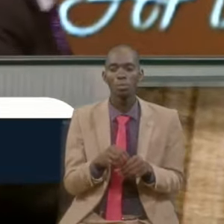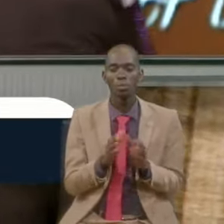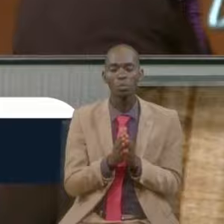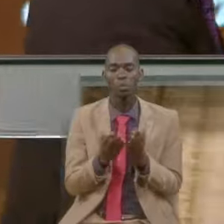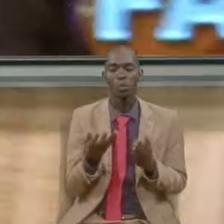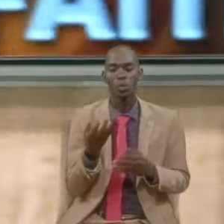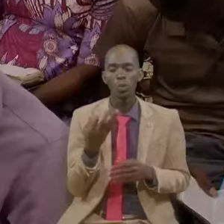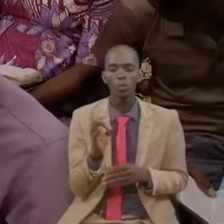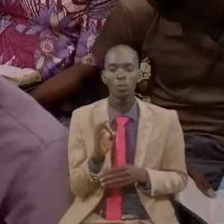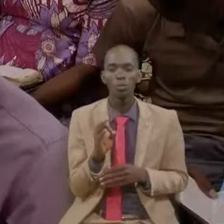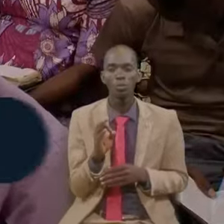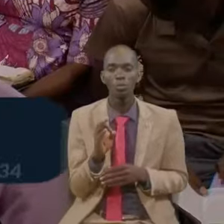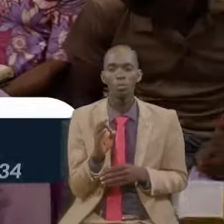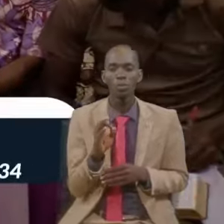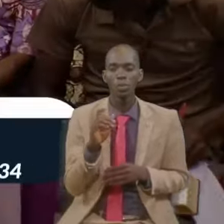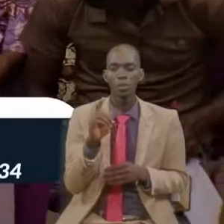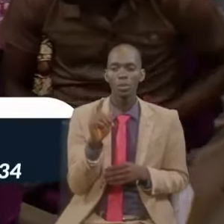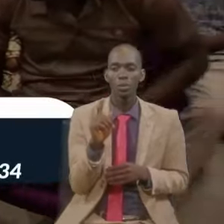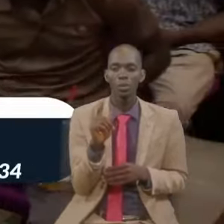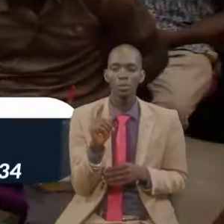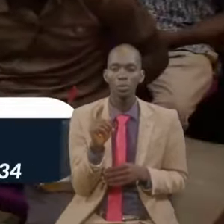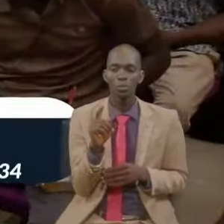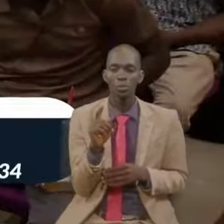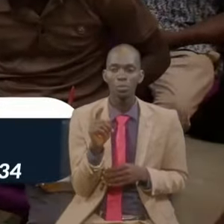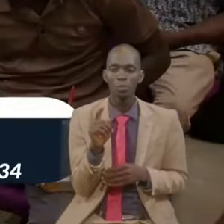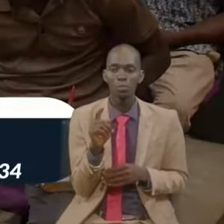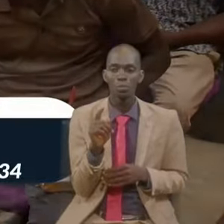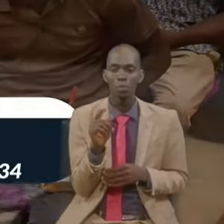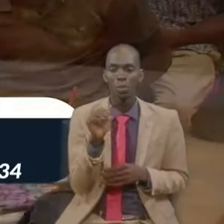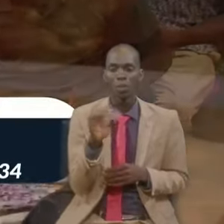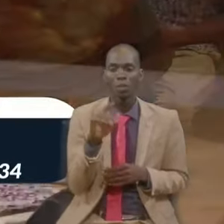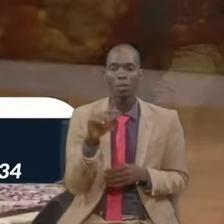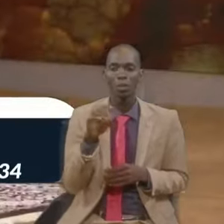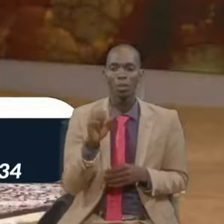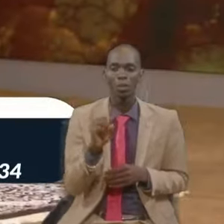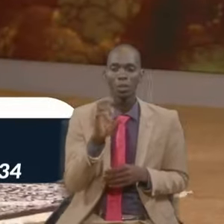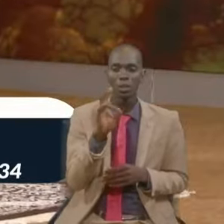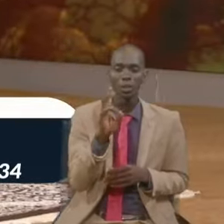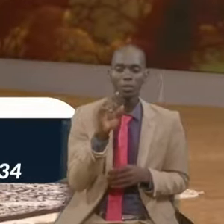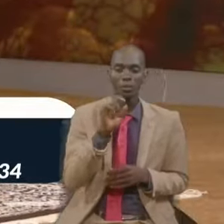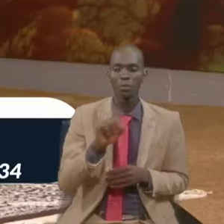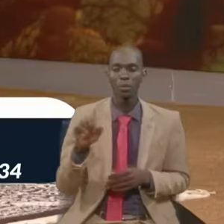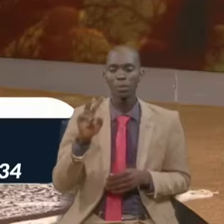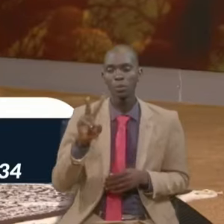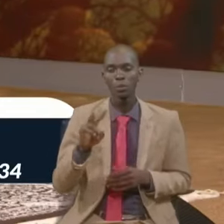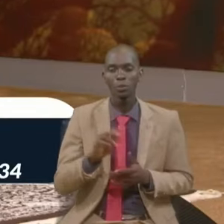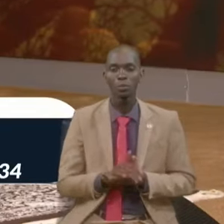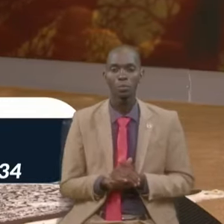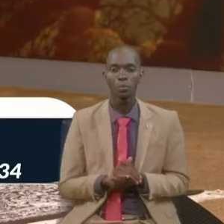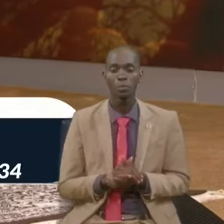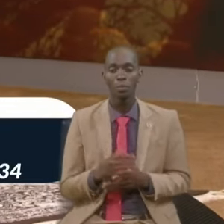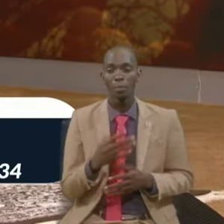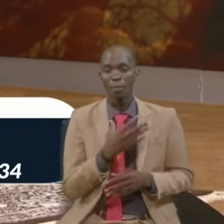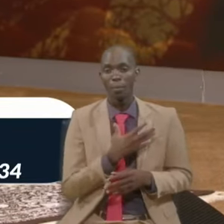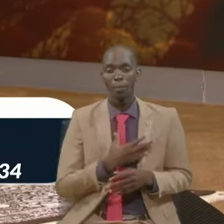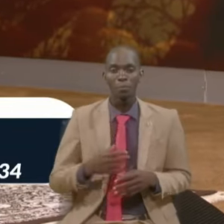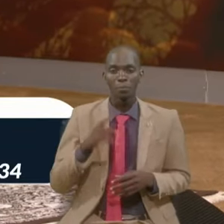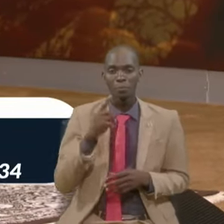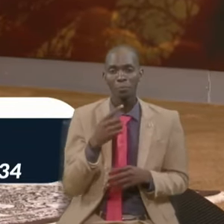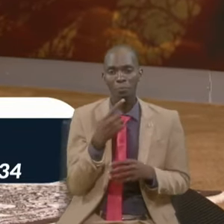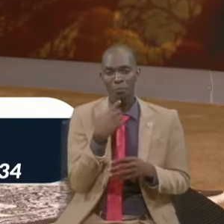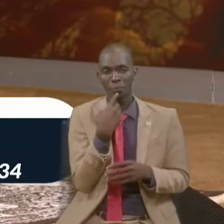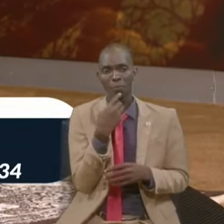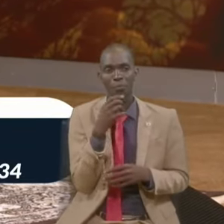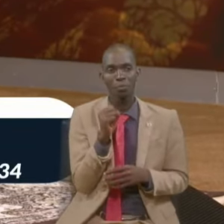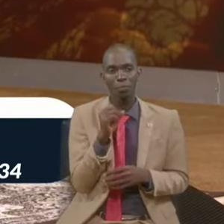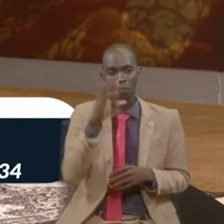chapter 7, and we're looking at verse 2. Acts chapter 7 verse 2, and he said,